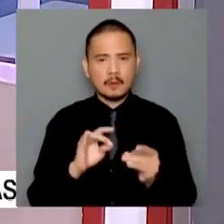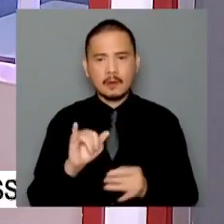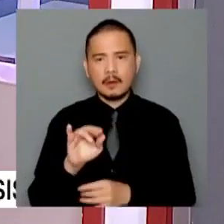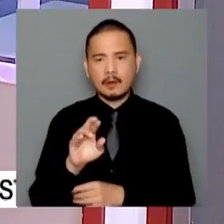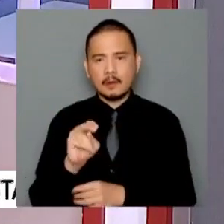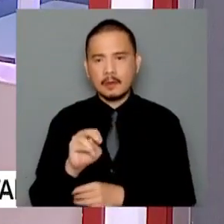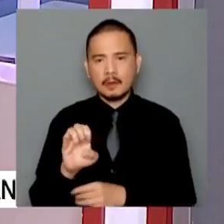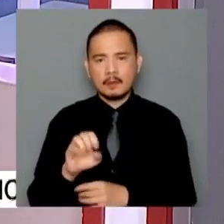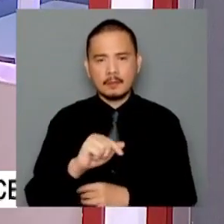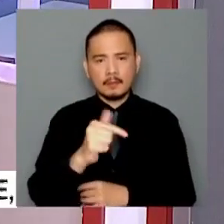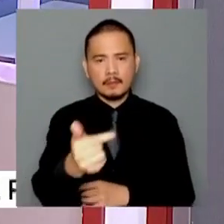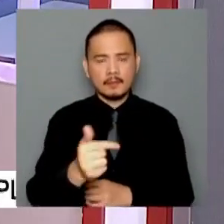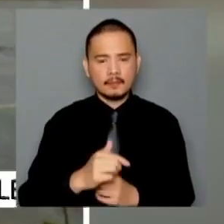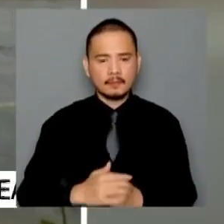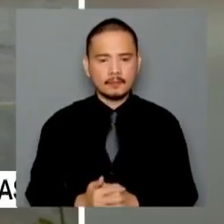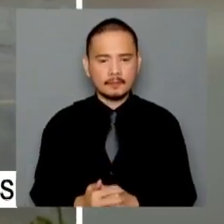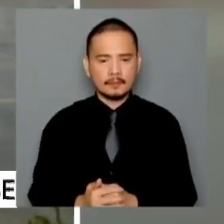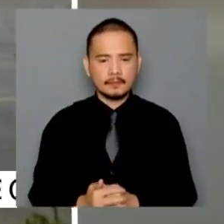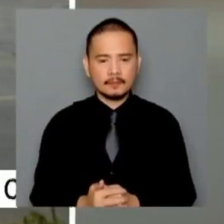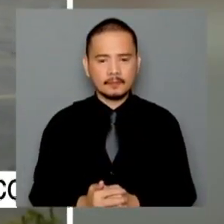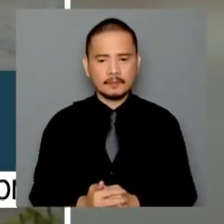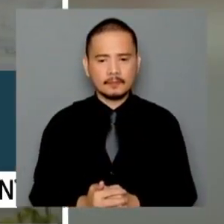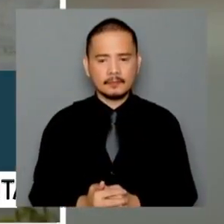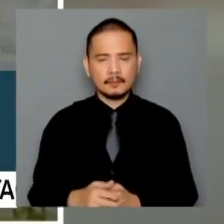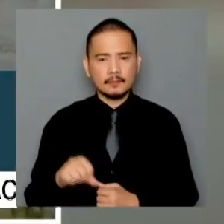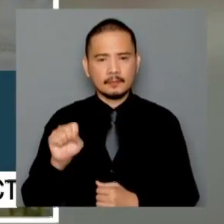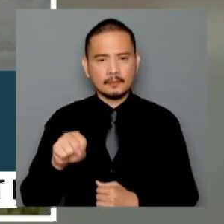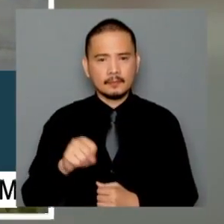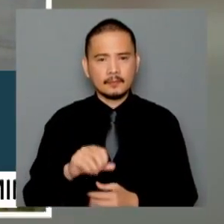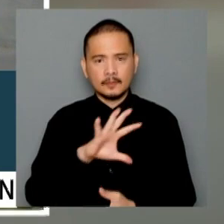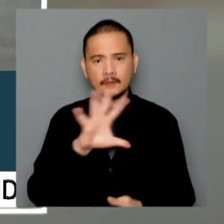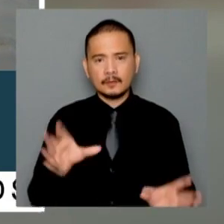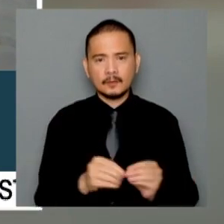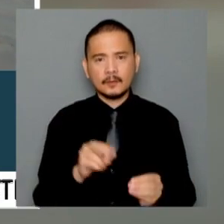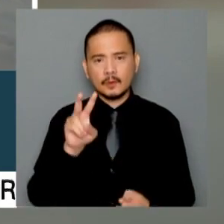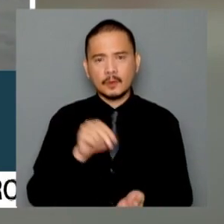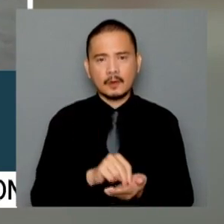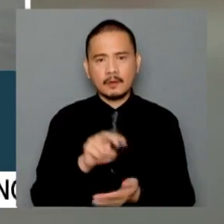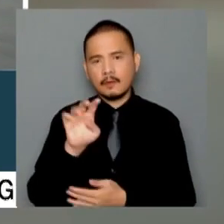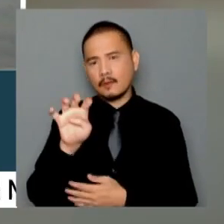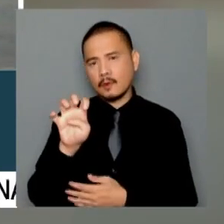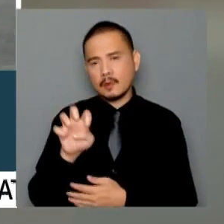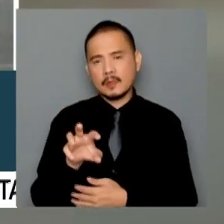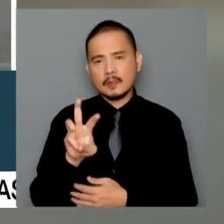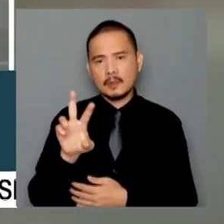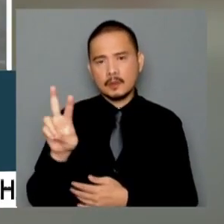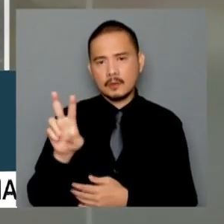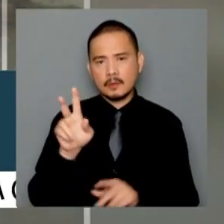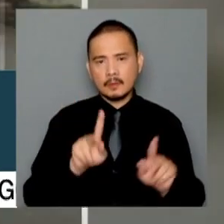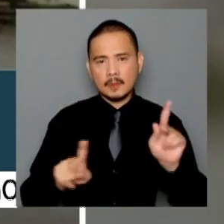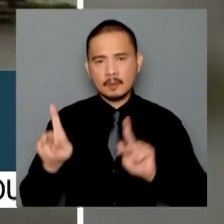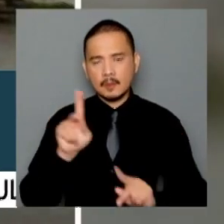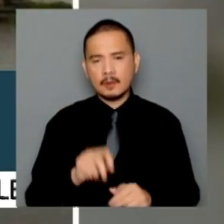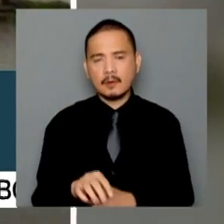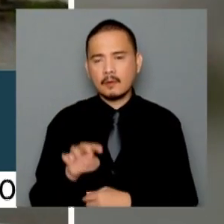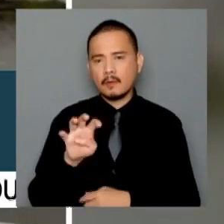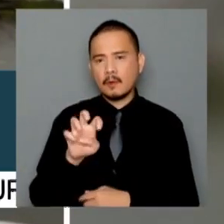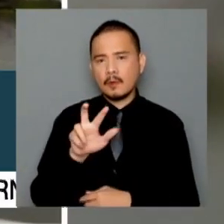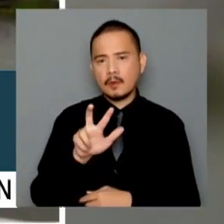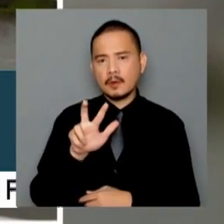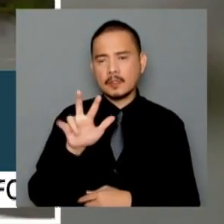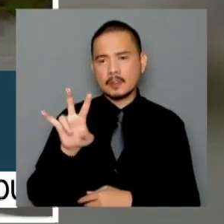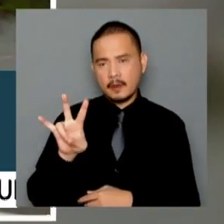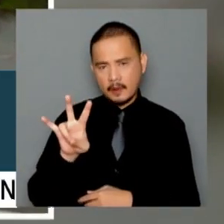to you. Yes, Carmina, a total of 2,462 passengers and 437 rolling